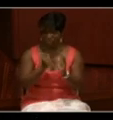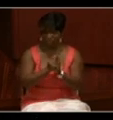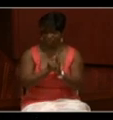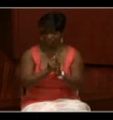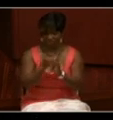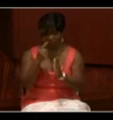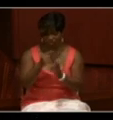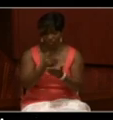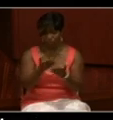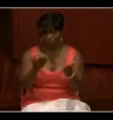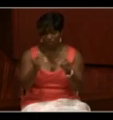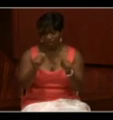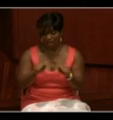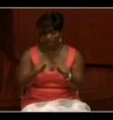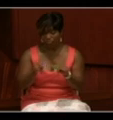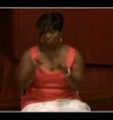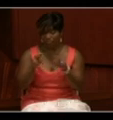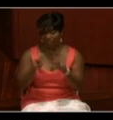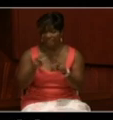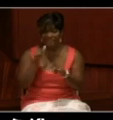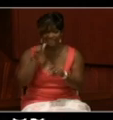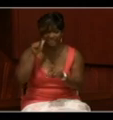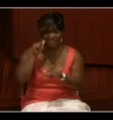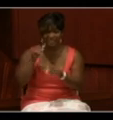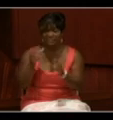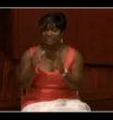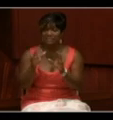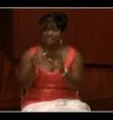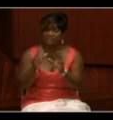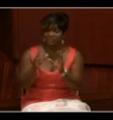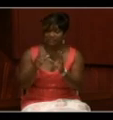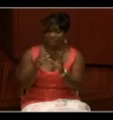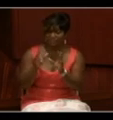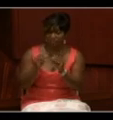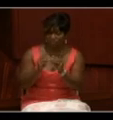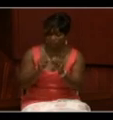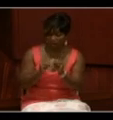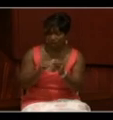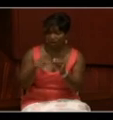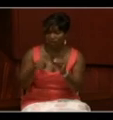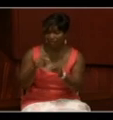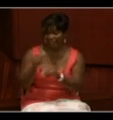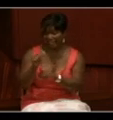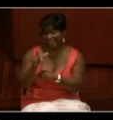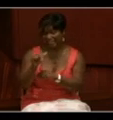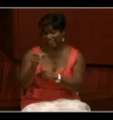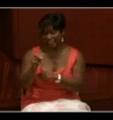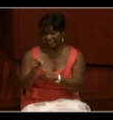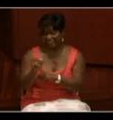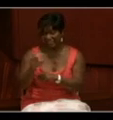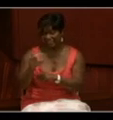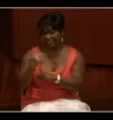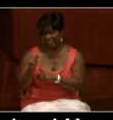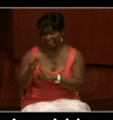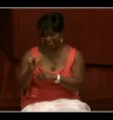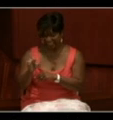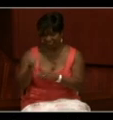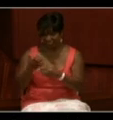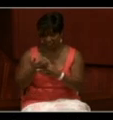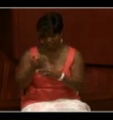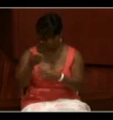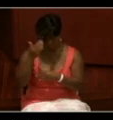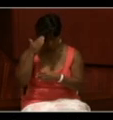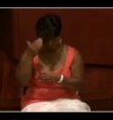of you who were able to view yesterday's seminar on the alien case files, or the A files, you all will know that in